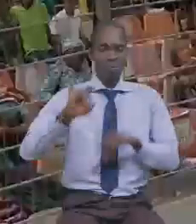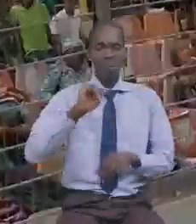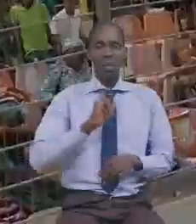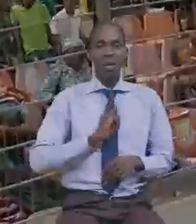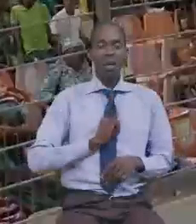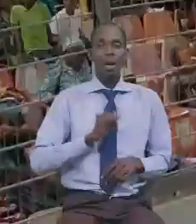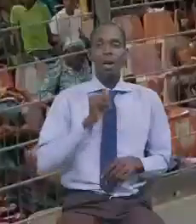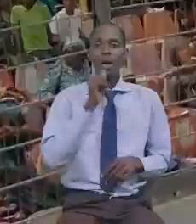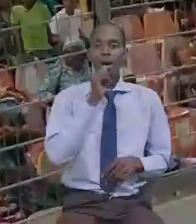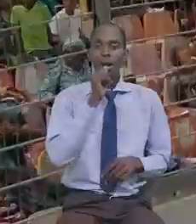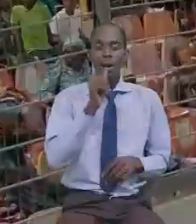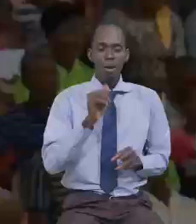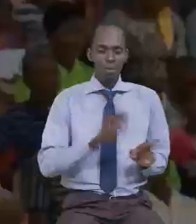for